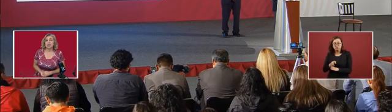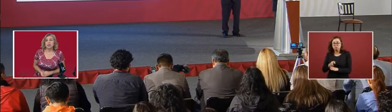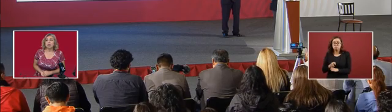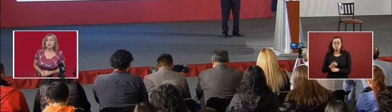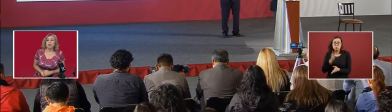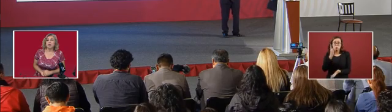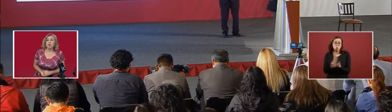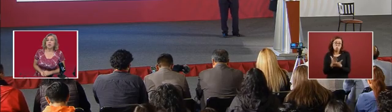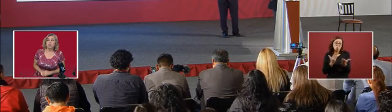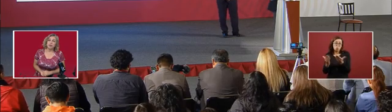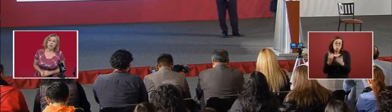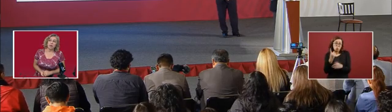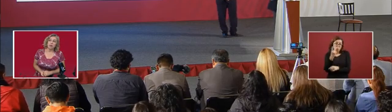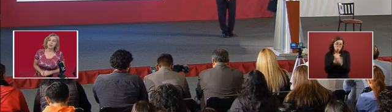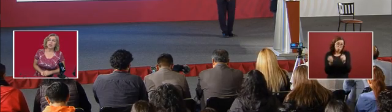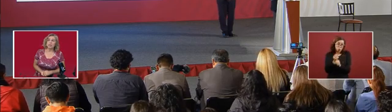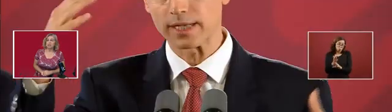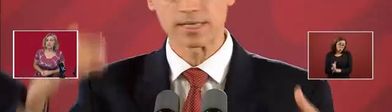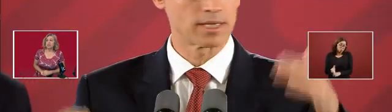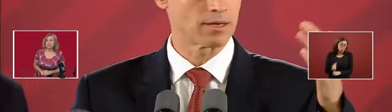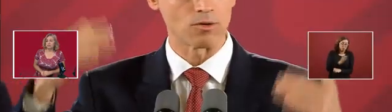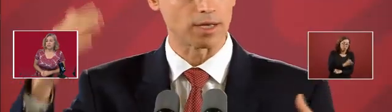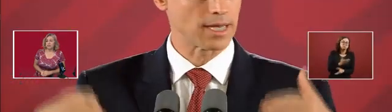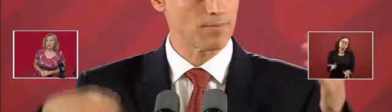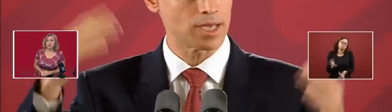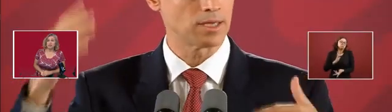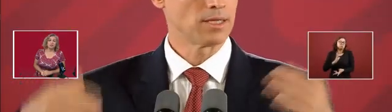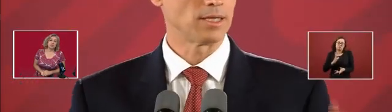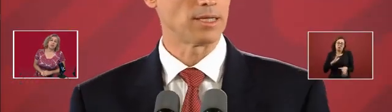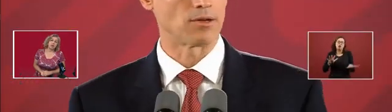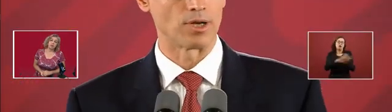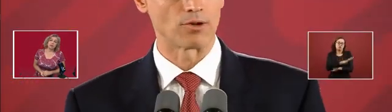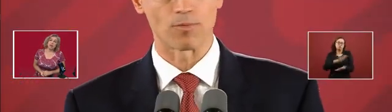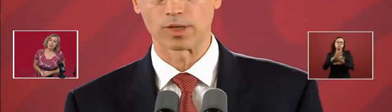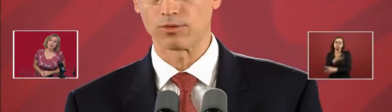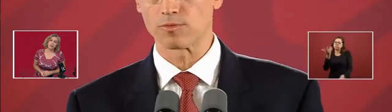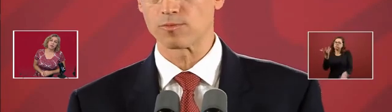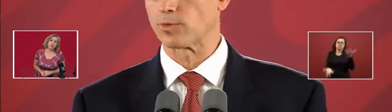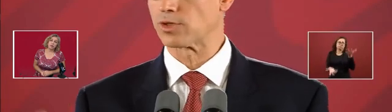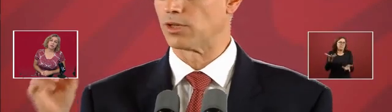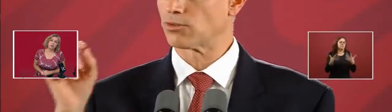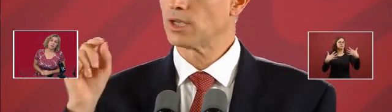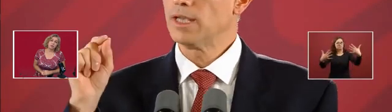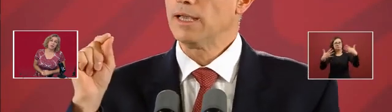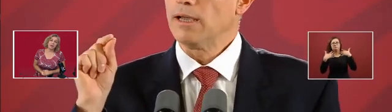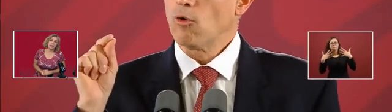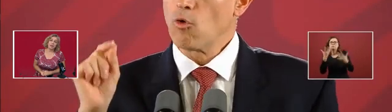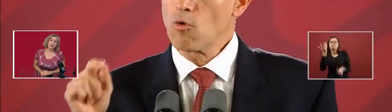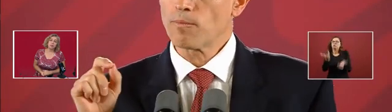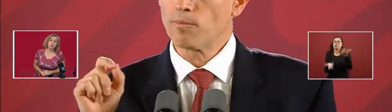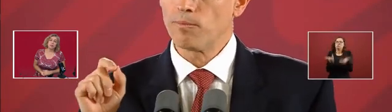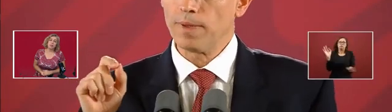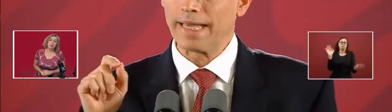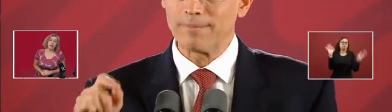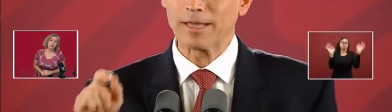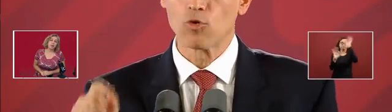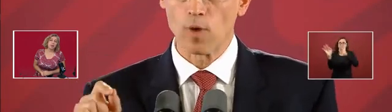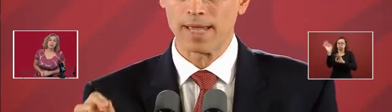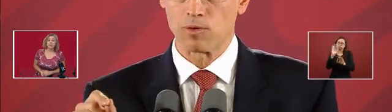years are fluctuating. So this year it's less this